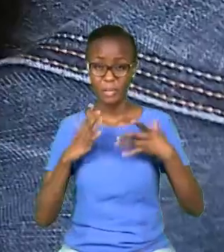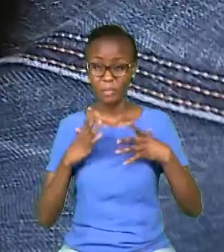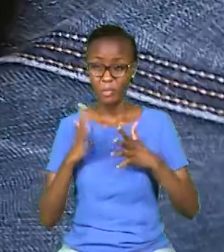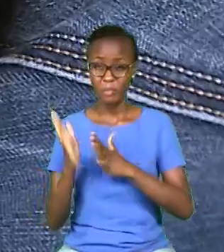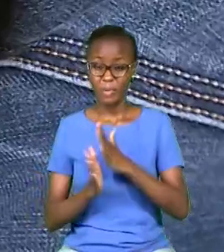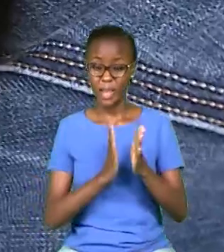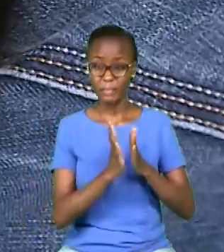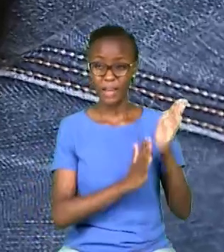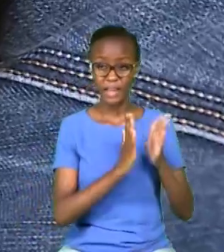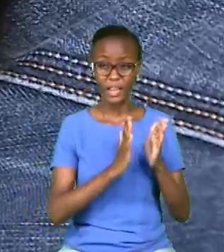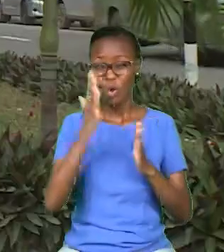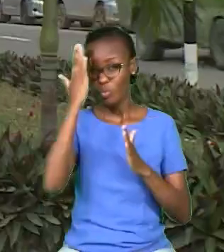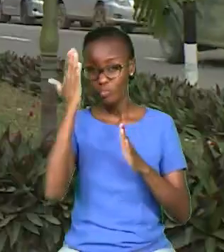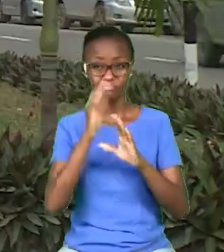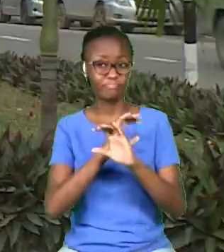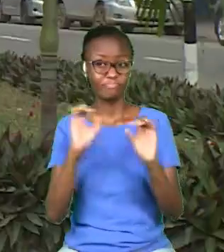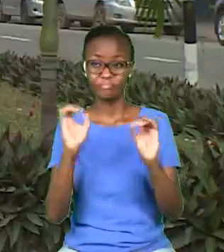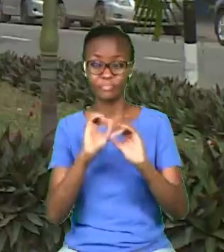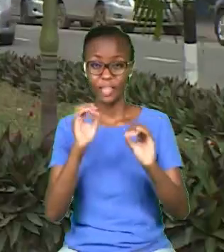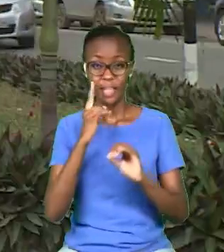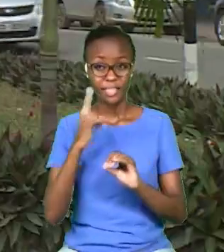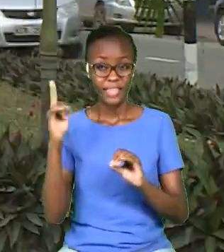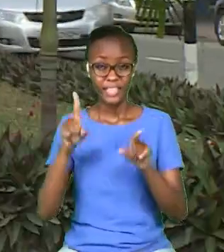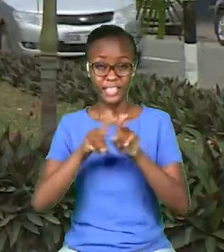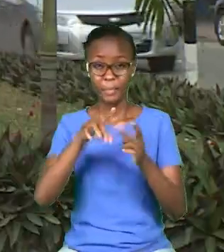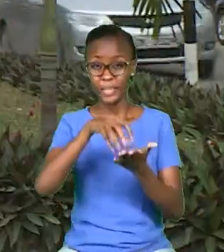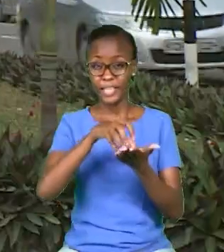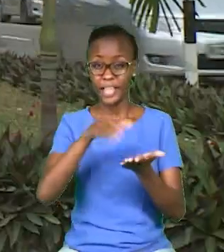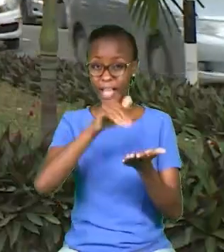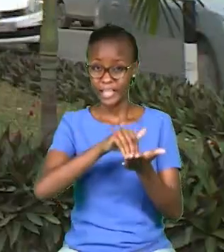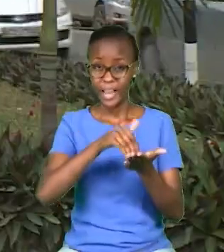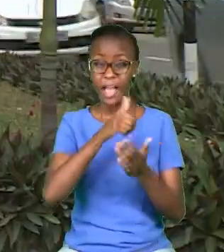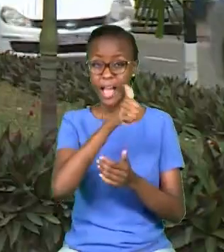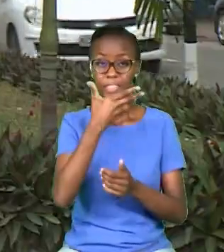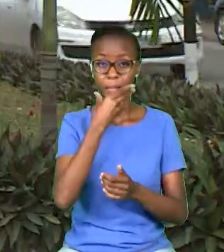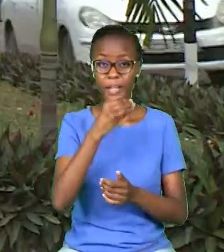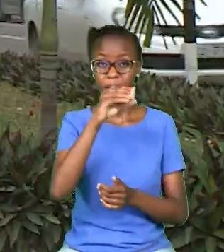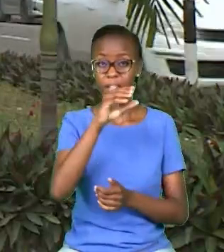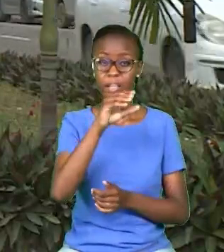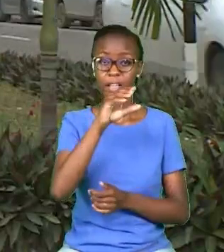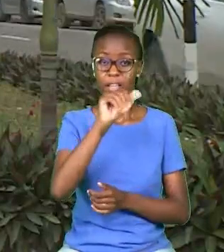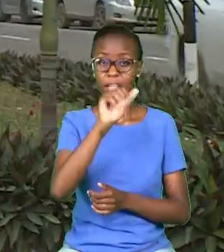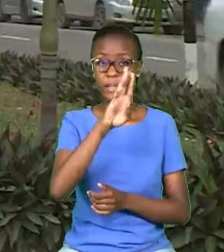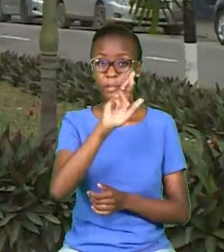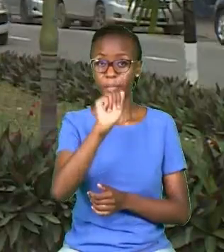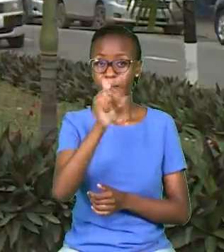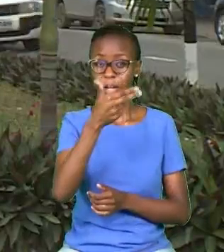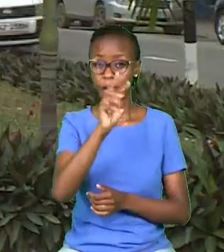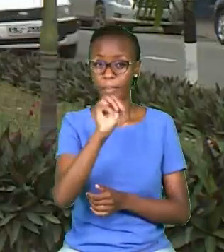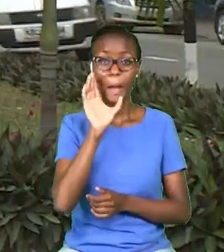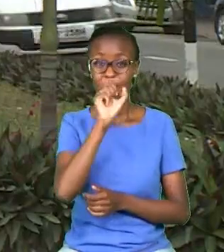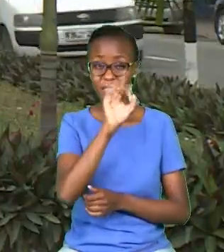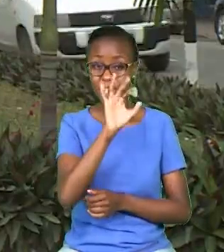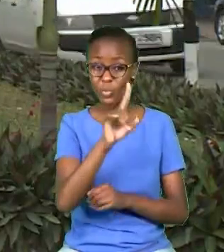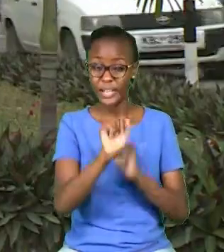someone you love going missing. This is the same situation for Ibrahim Hassan family, who is 31-year-old, who